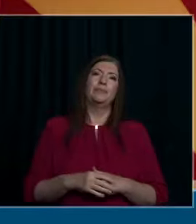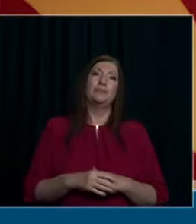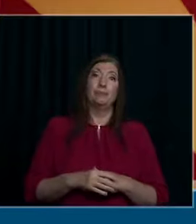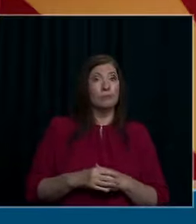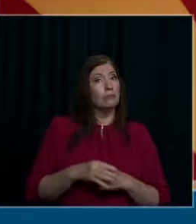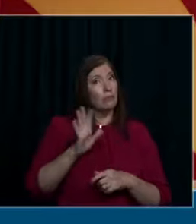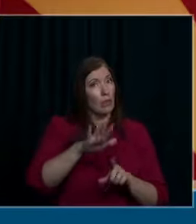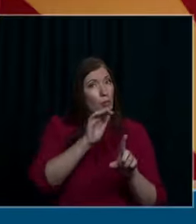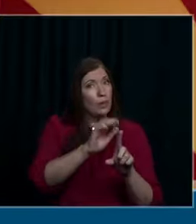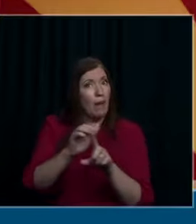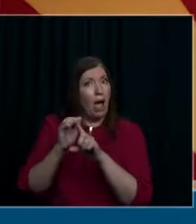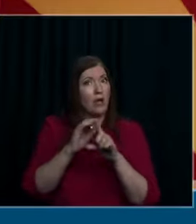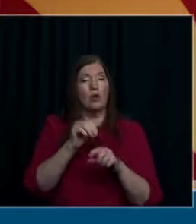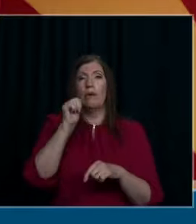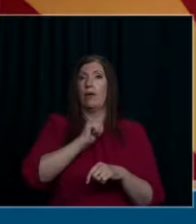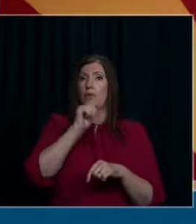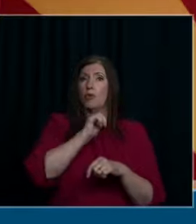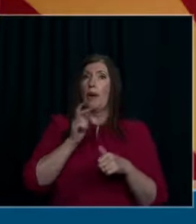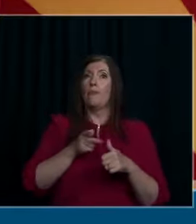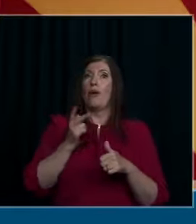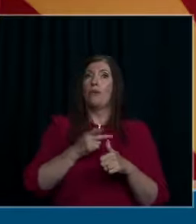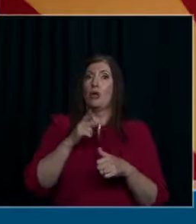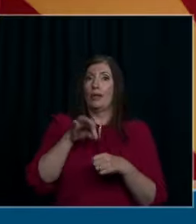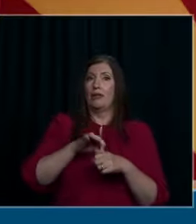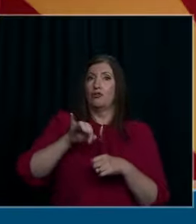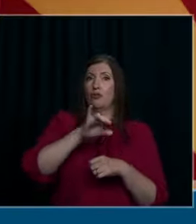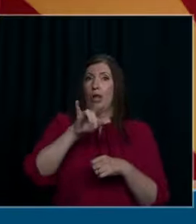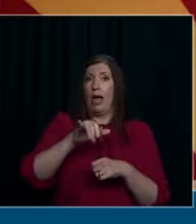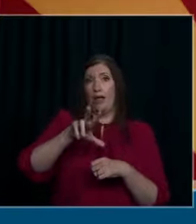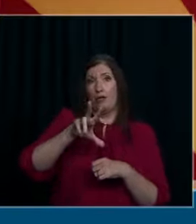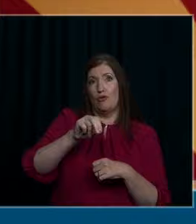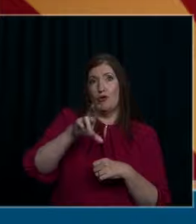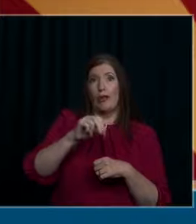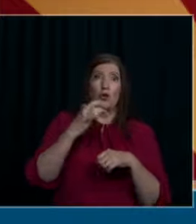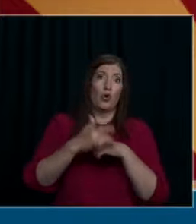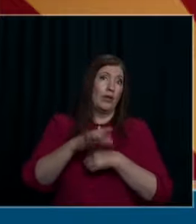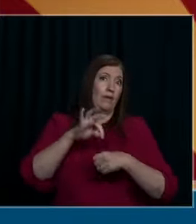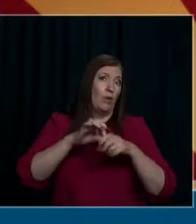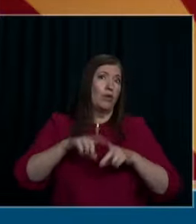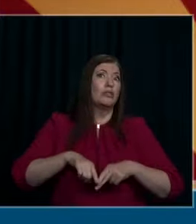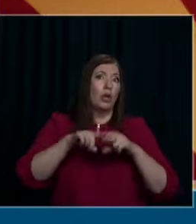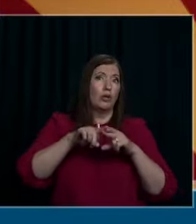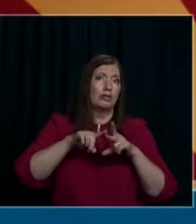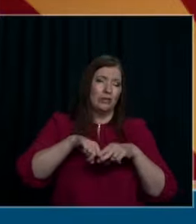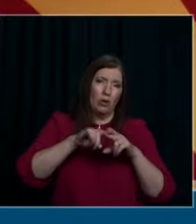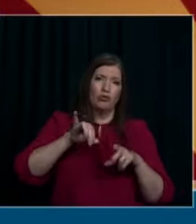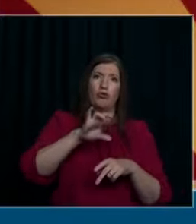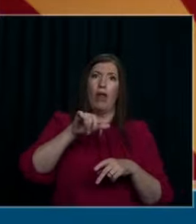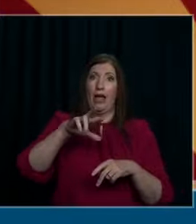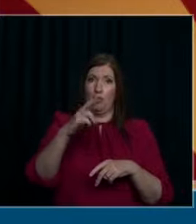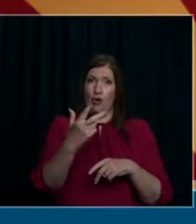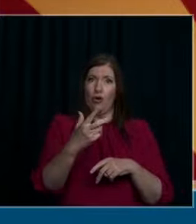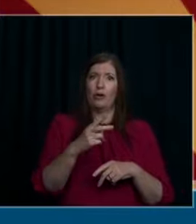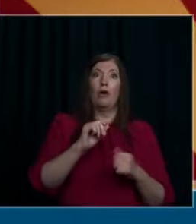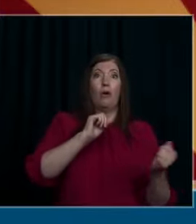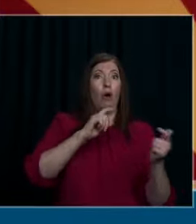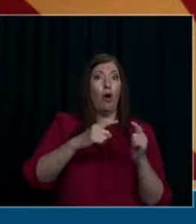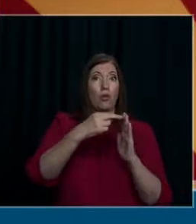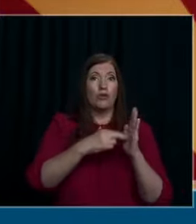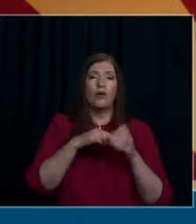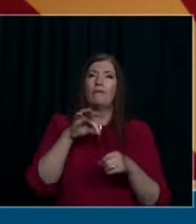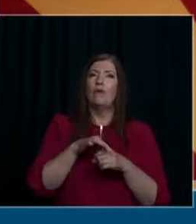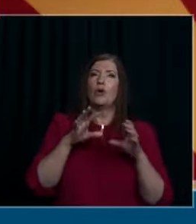As a reminder, the Arizona primary election is on July 30th, and early voting starts July 3rd. All registered voters